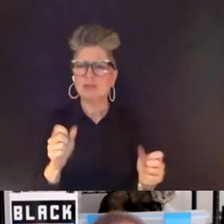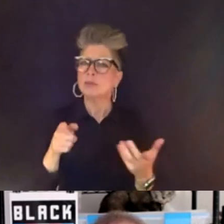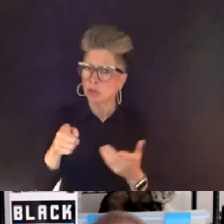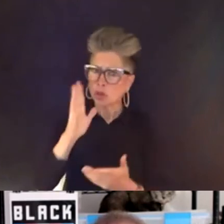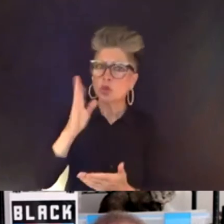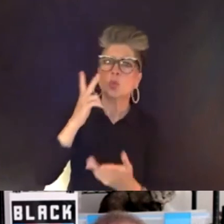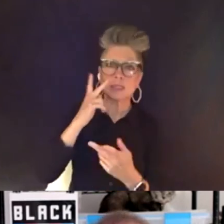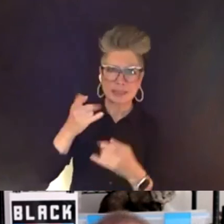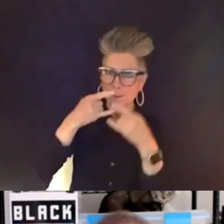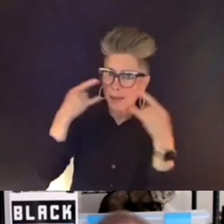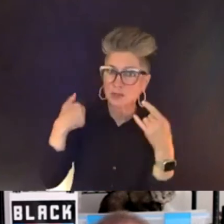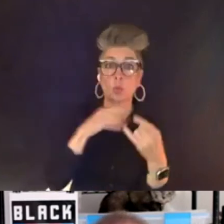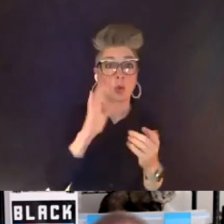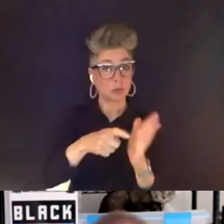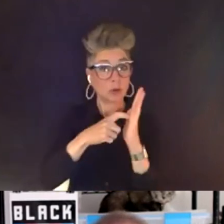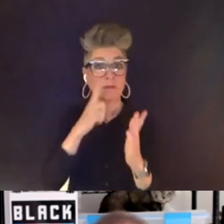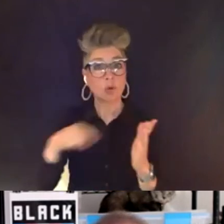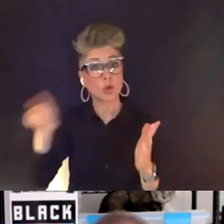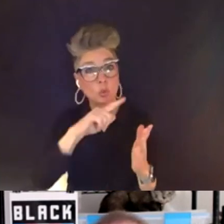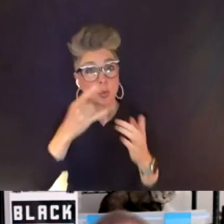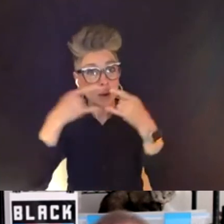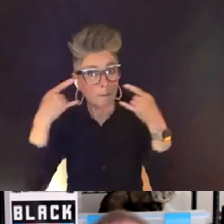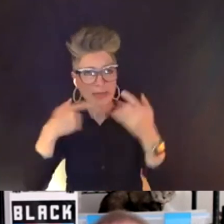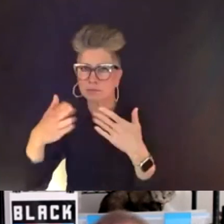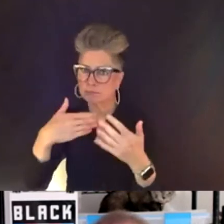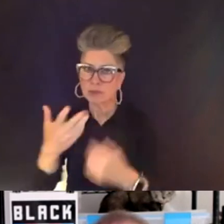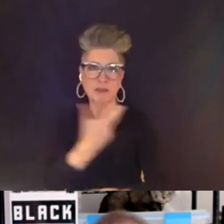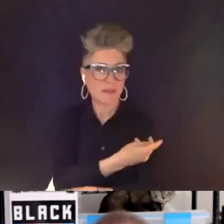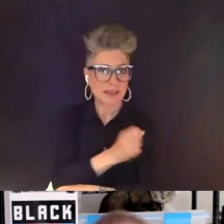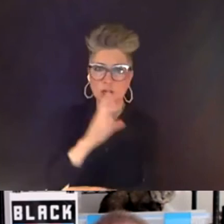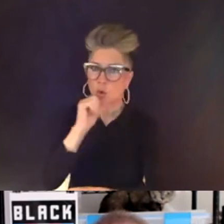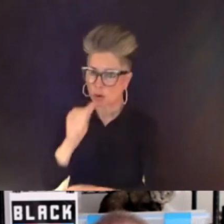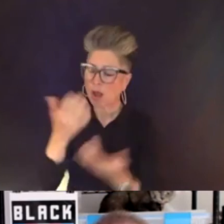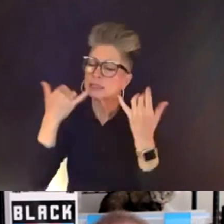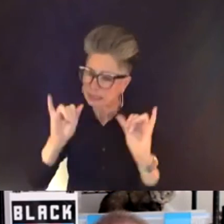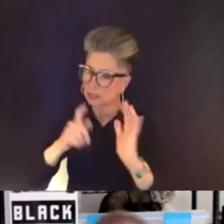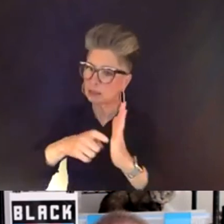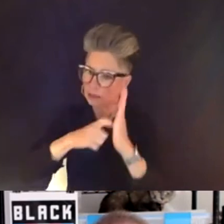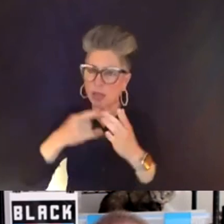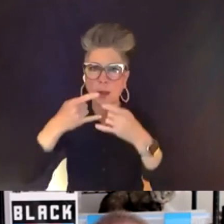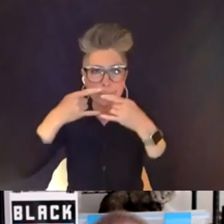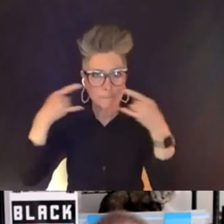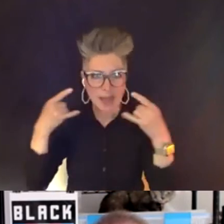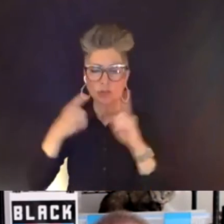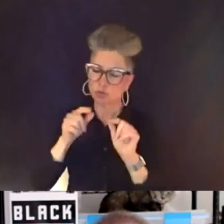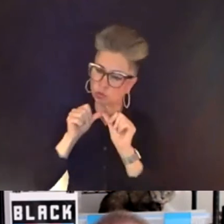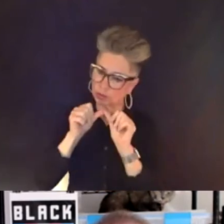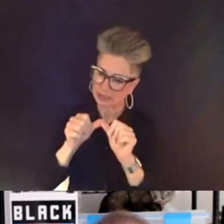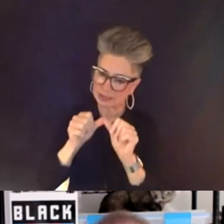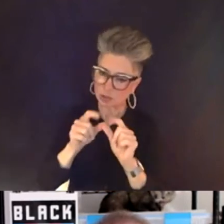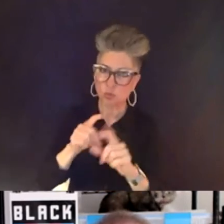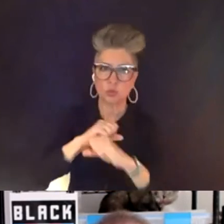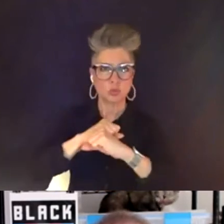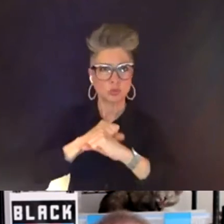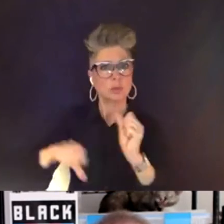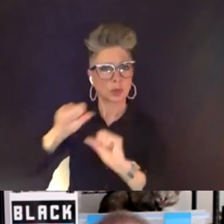be expected to wear a mask. That even if you're vaccinated, I'm vaccinated, but we're still going to wear those masks just to continue to safeguard each